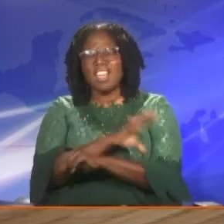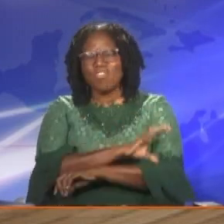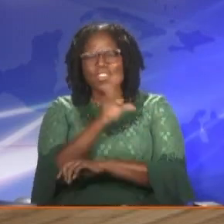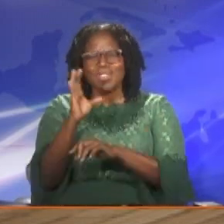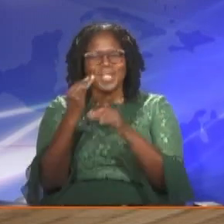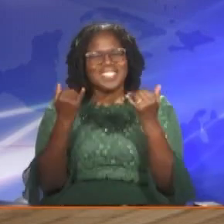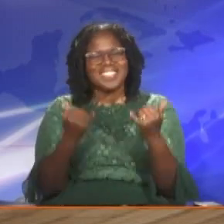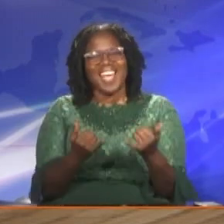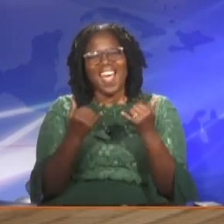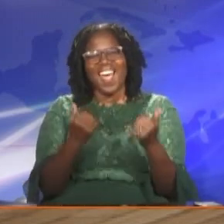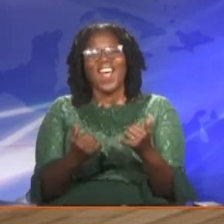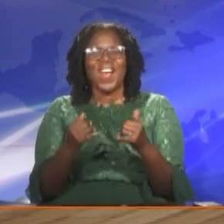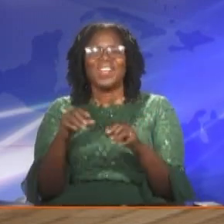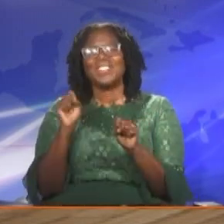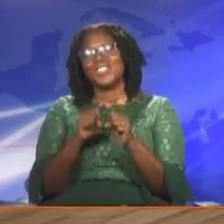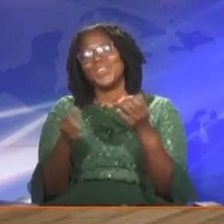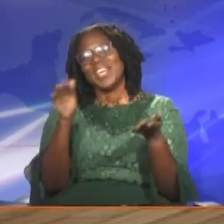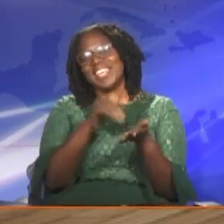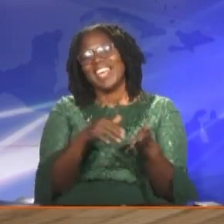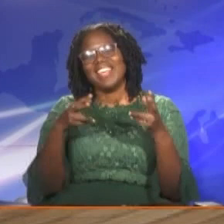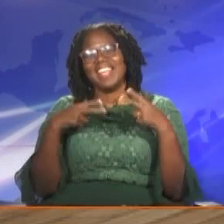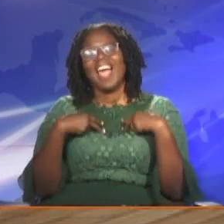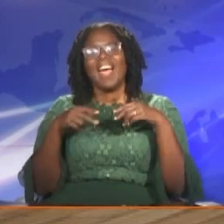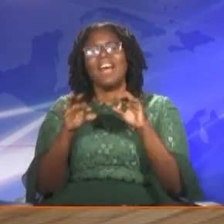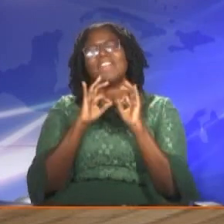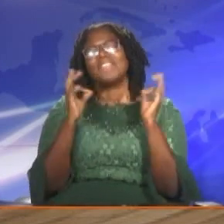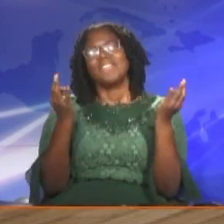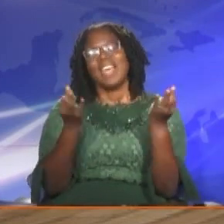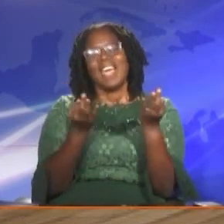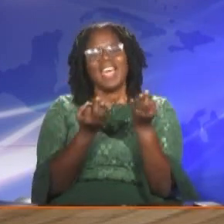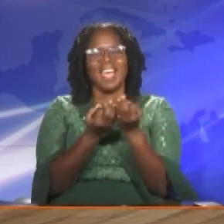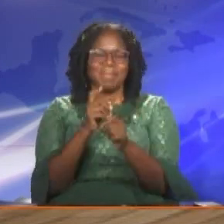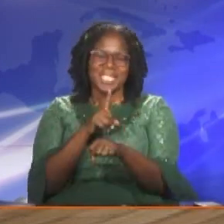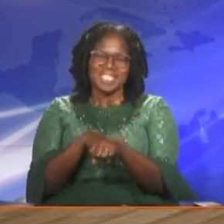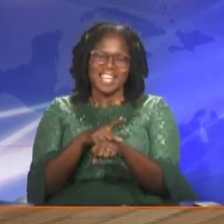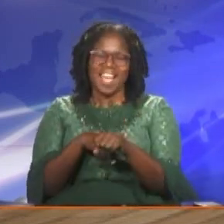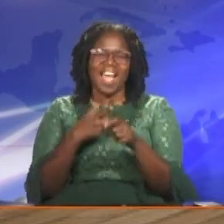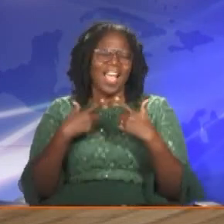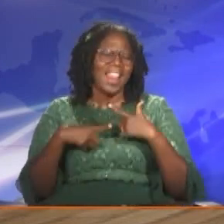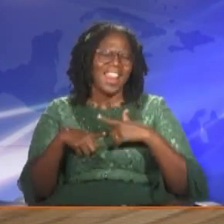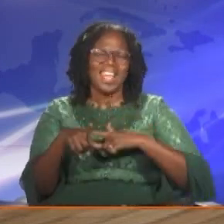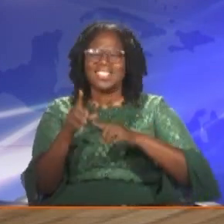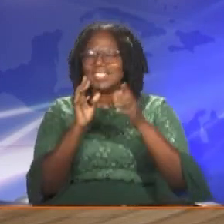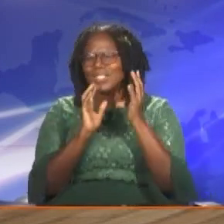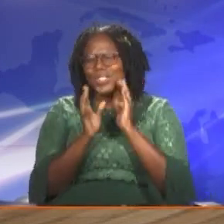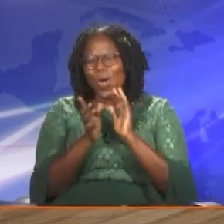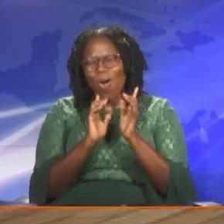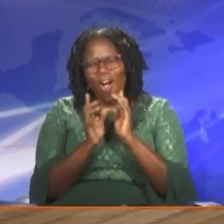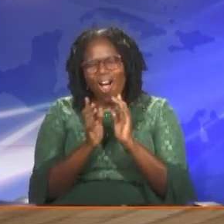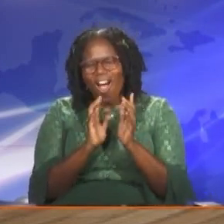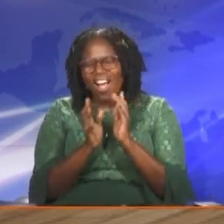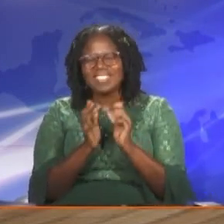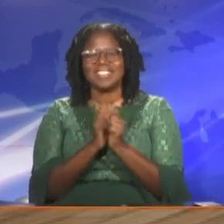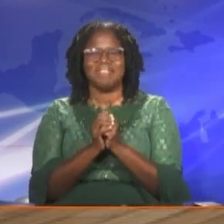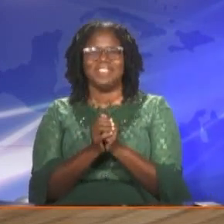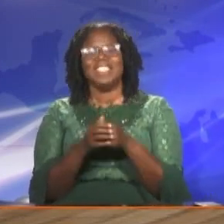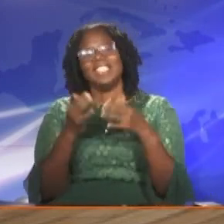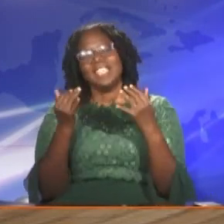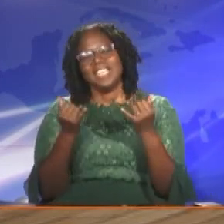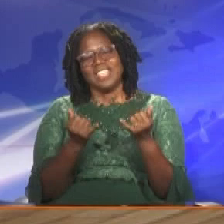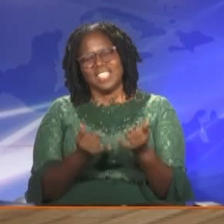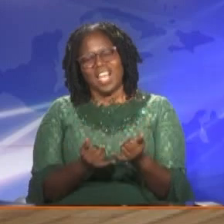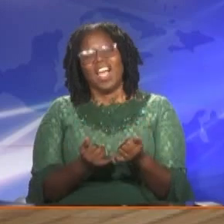another episode of It's Family Time, Let's Talk. My name is Ria Rupchansing and I will be your host for the duration of the